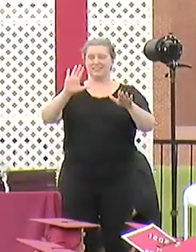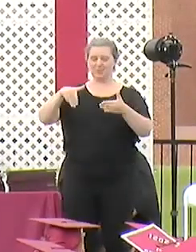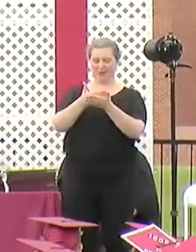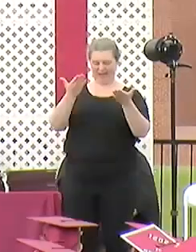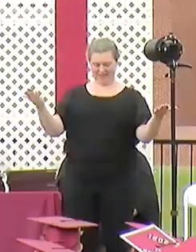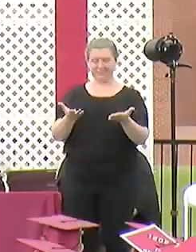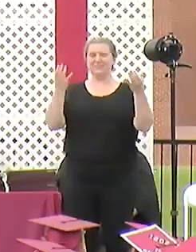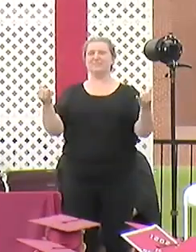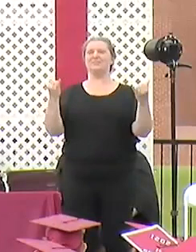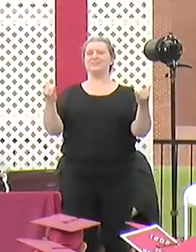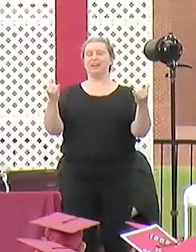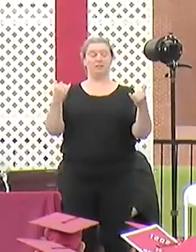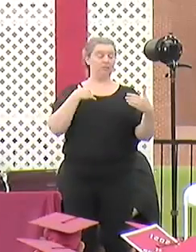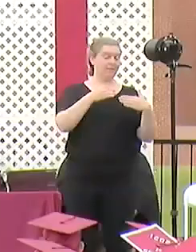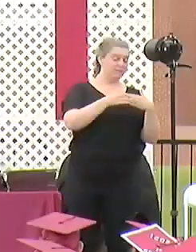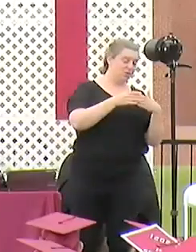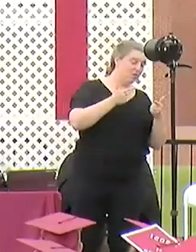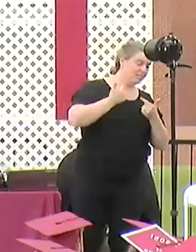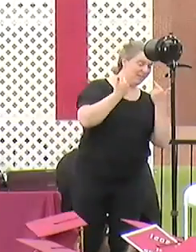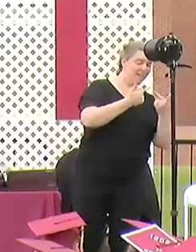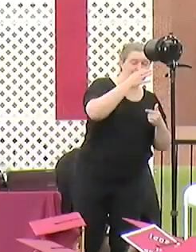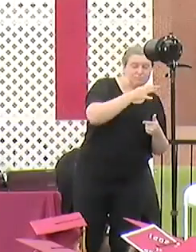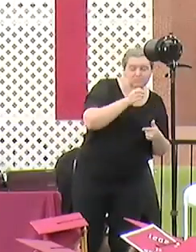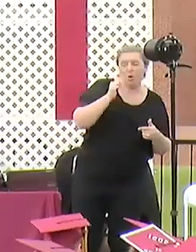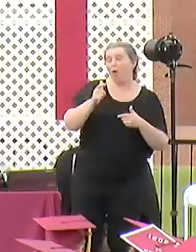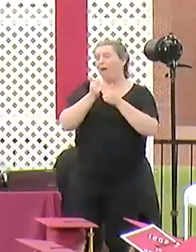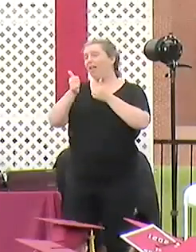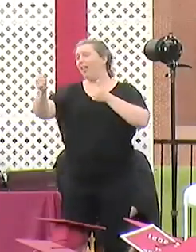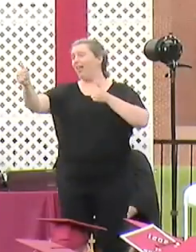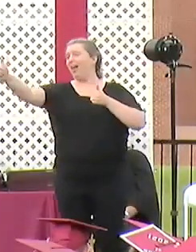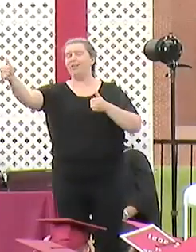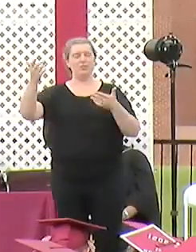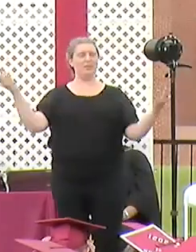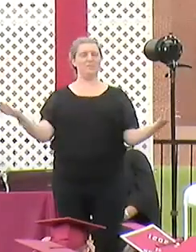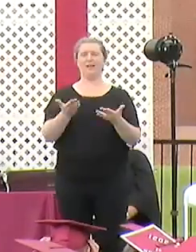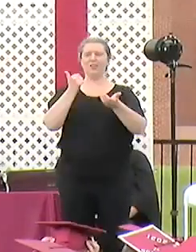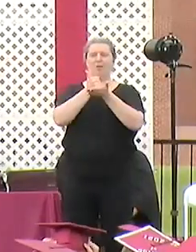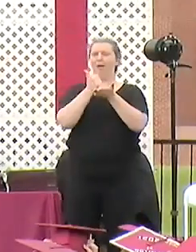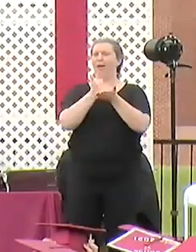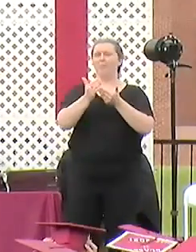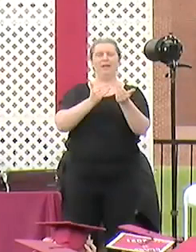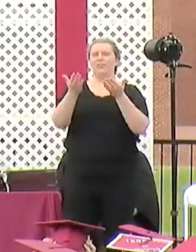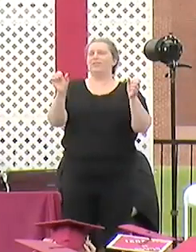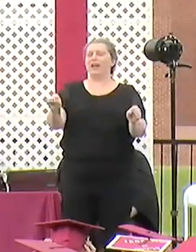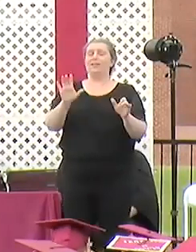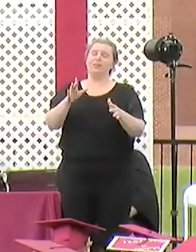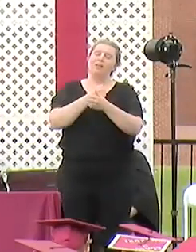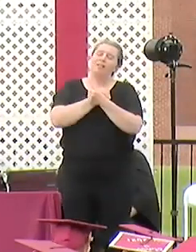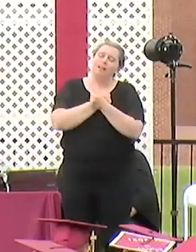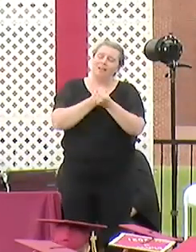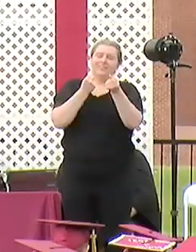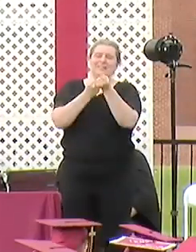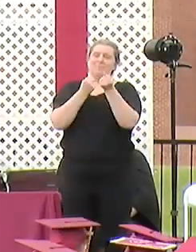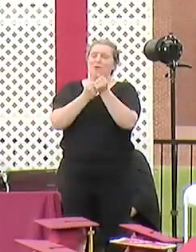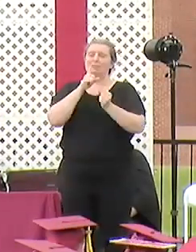today. Whether you live near or far, you have always been there for us to help however you could. Your continued love and support has